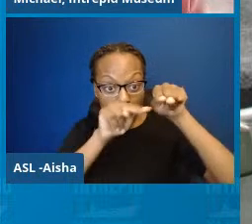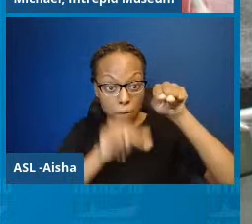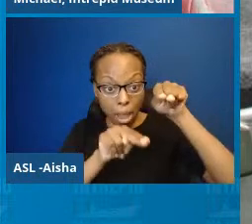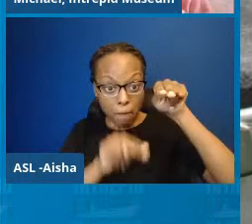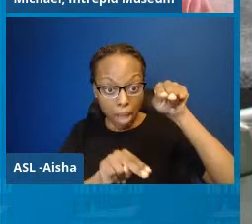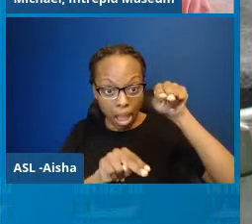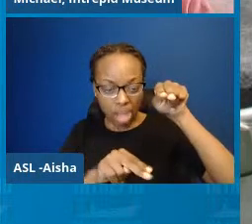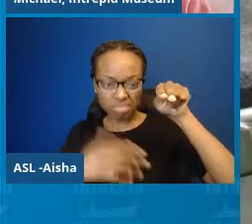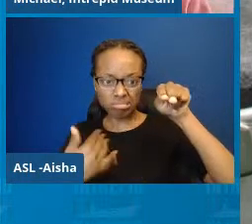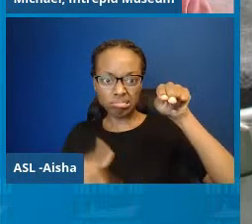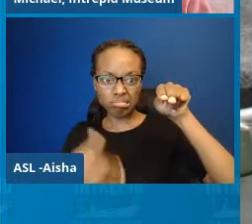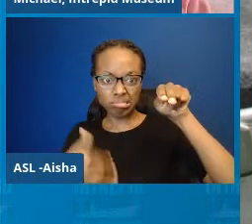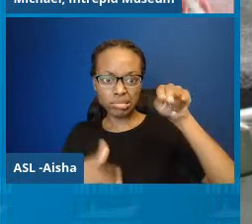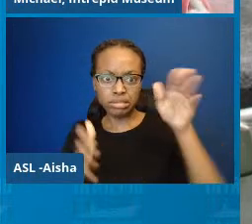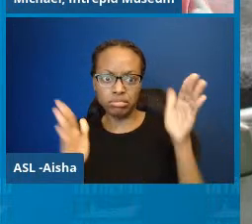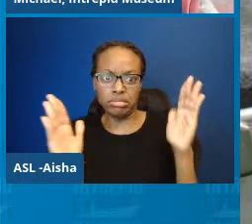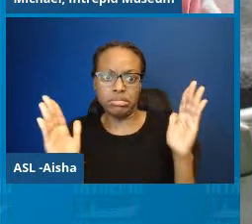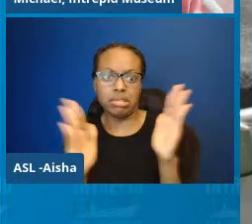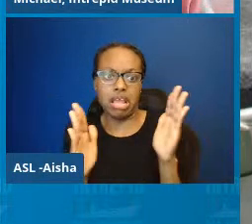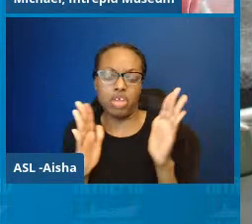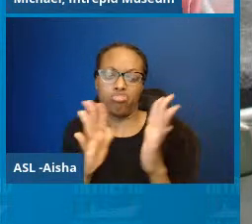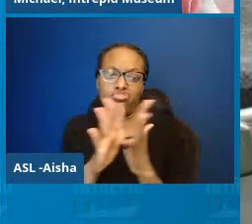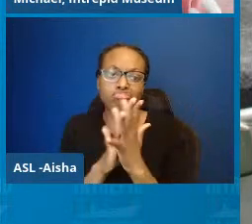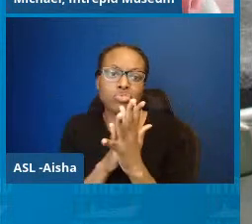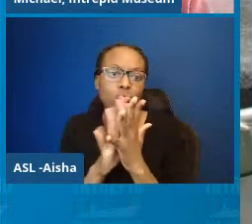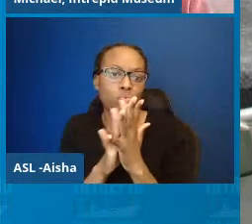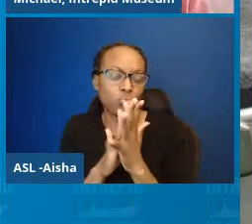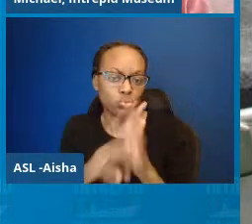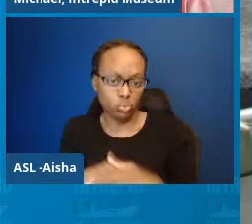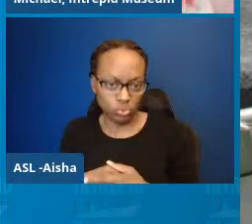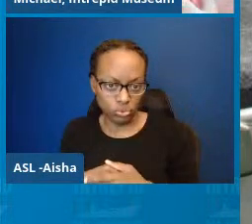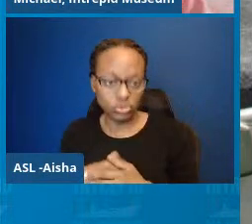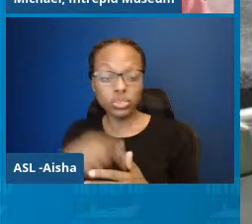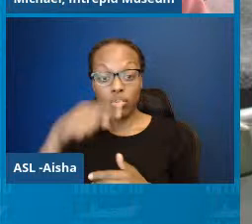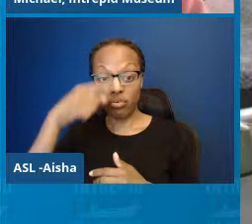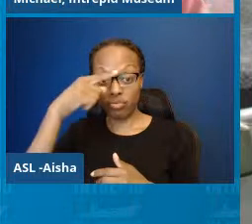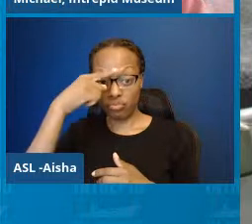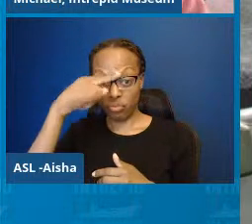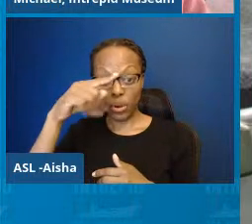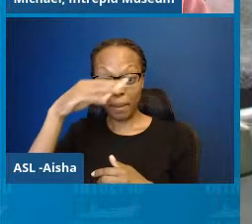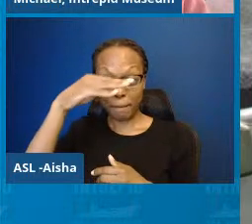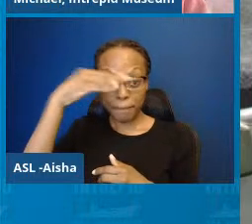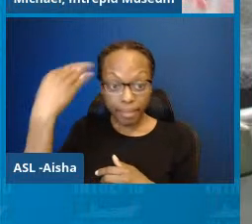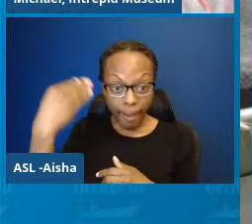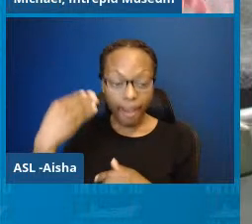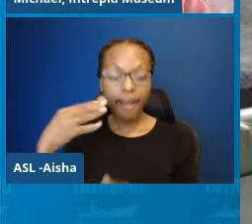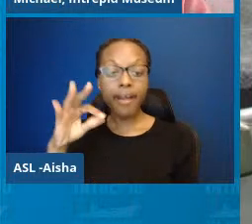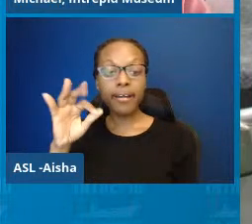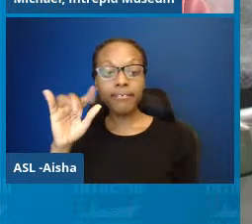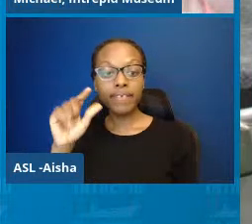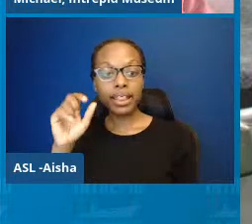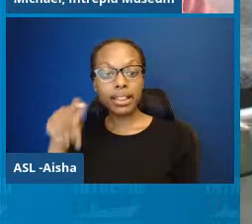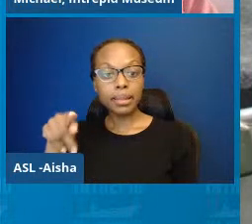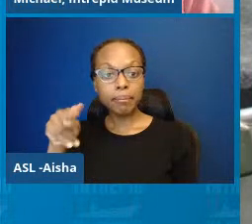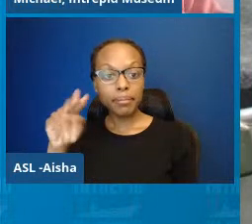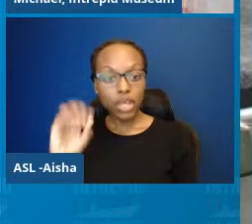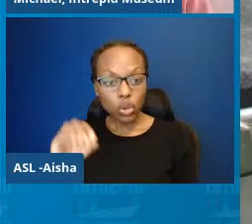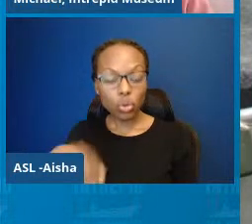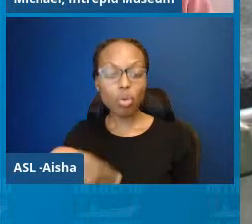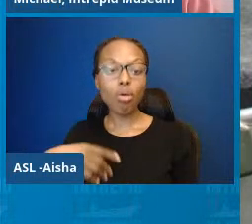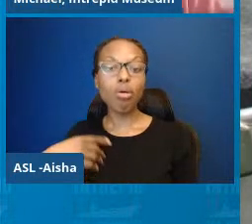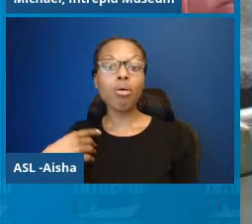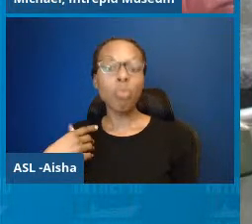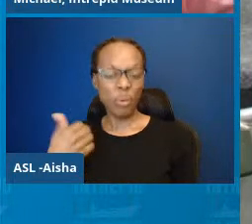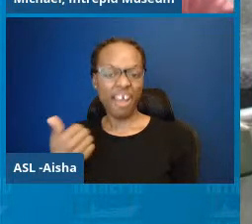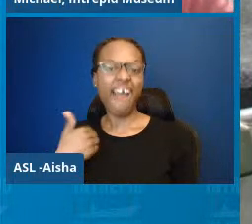So people were tightly packed. And so for Black sailors, Filipino sailors, there was segregated